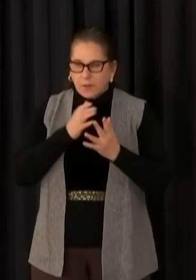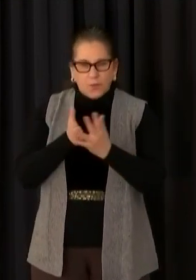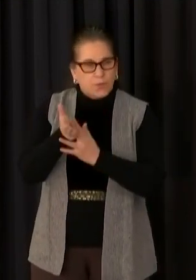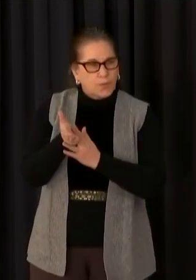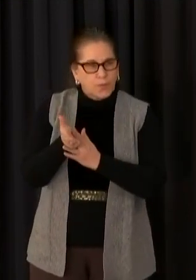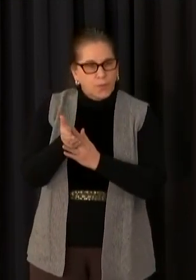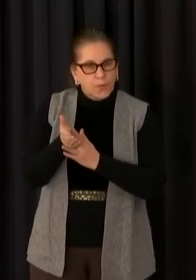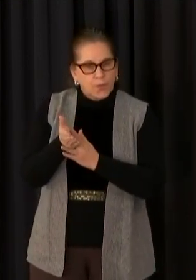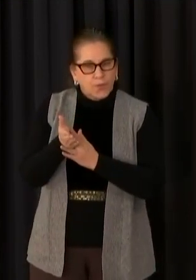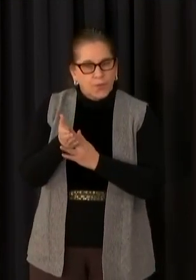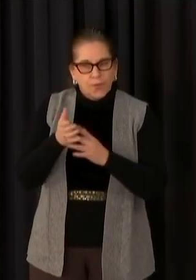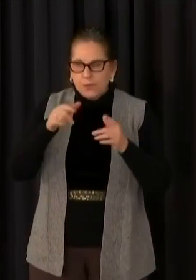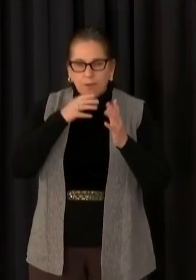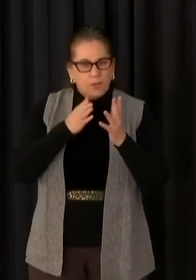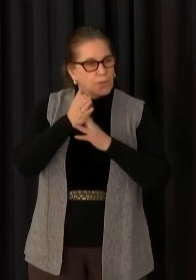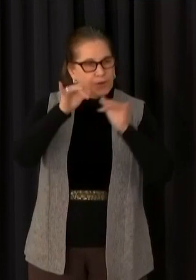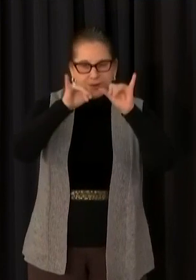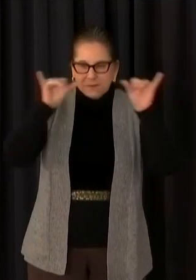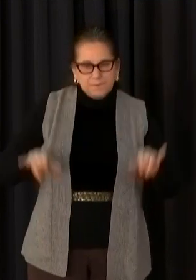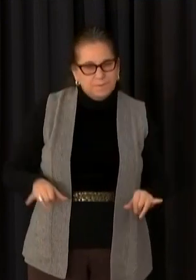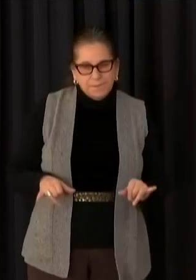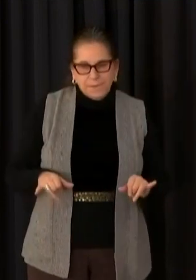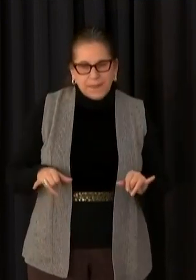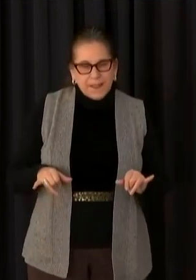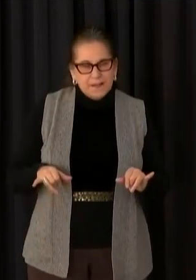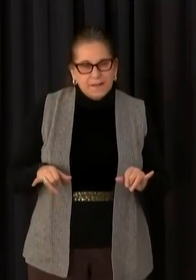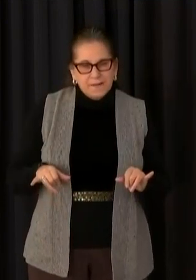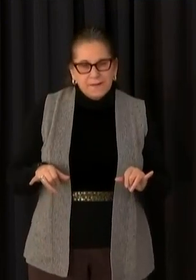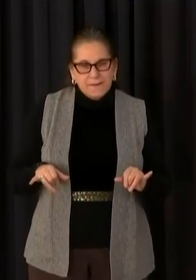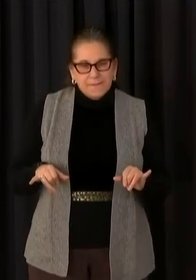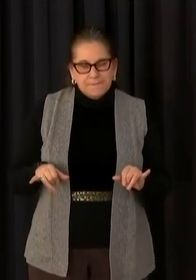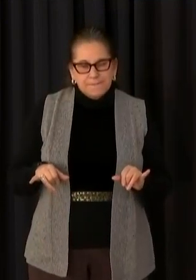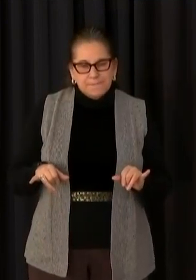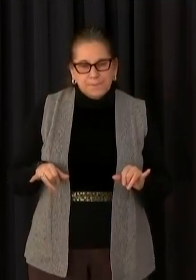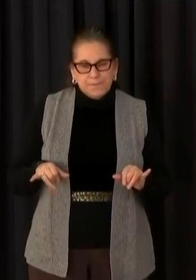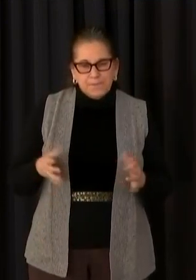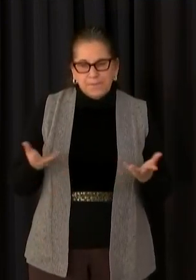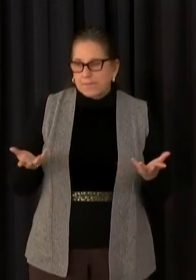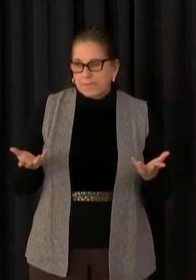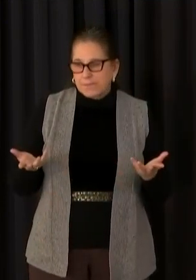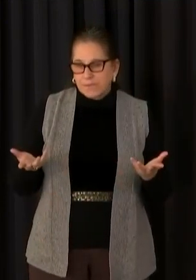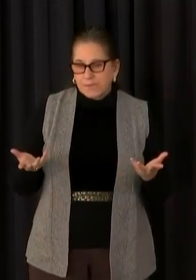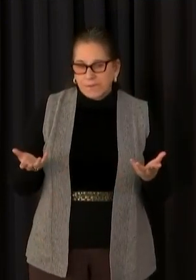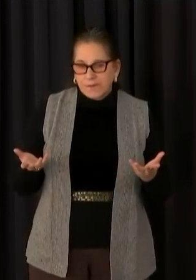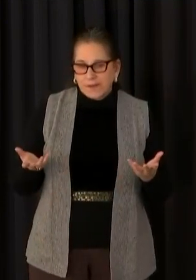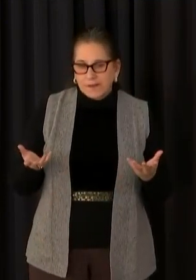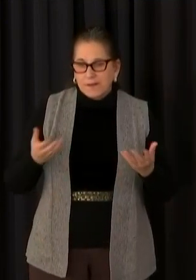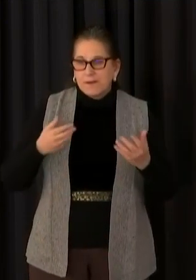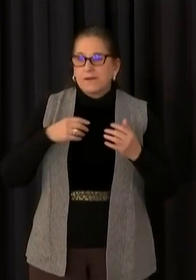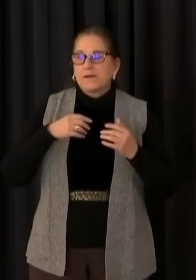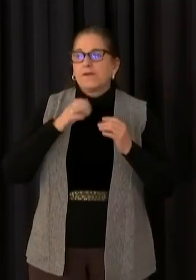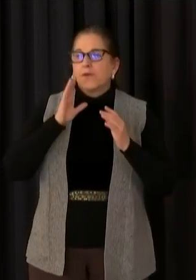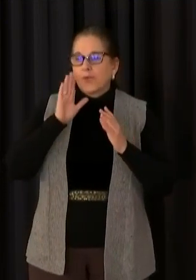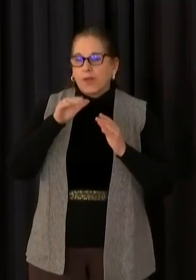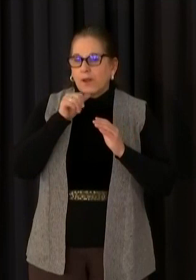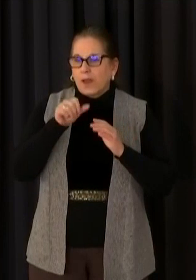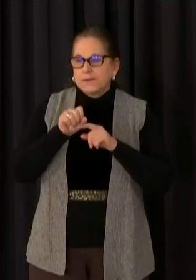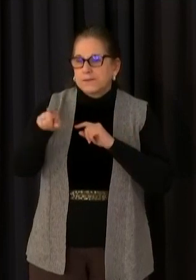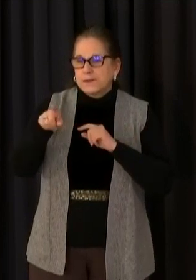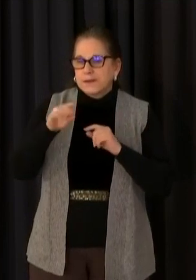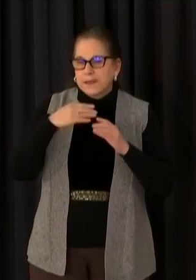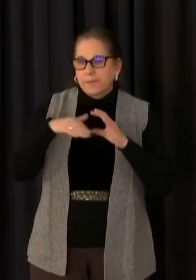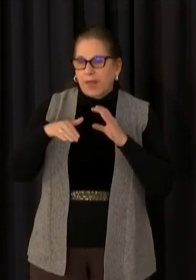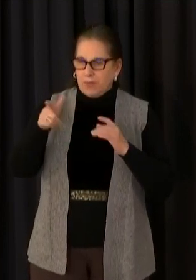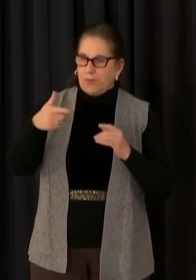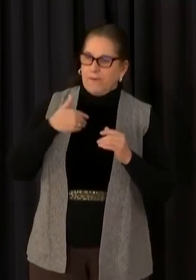appointment, and the health department or any entity of the government will not be automatically sending you an appointment when new appointments are